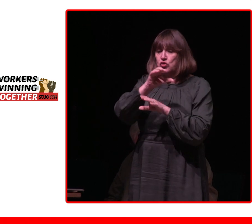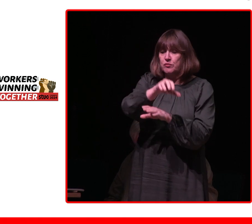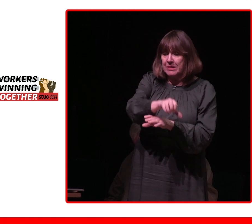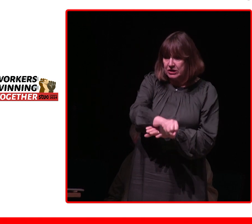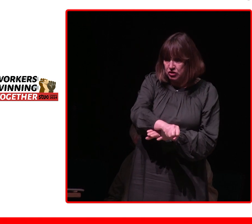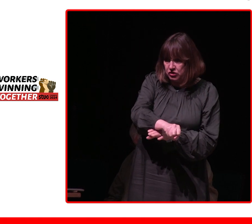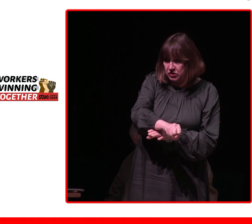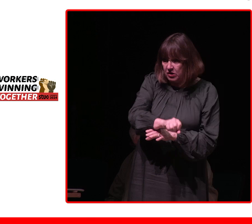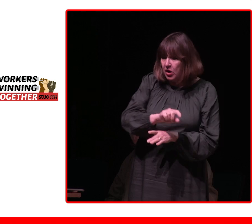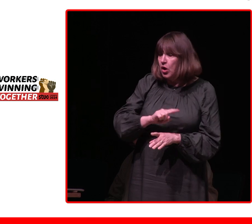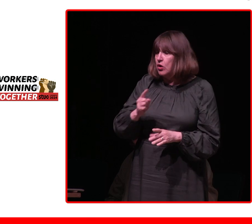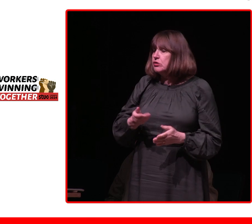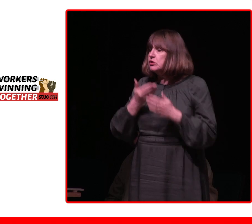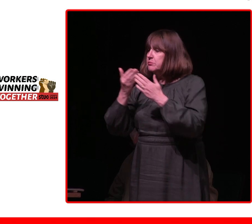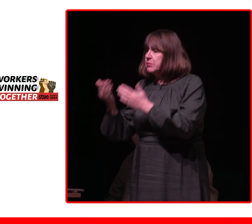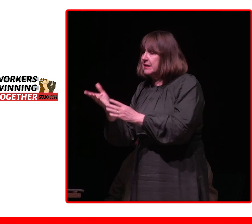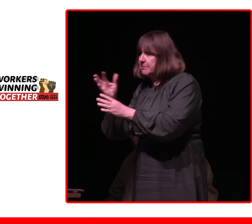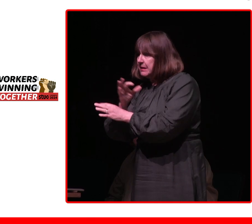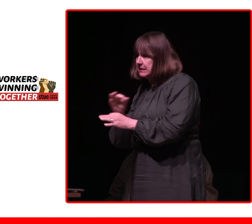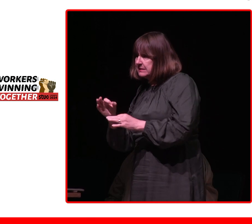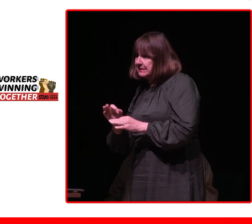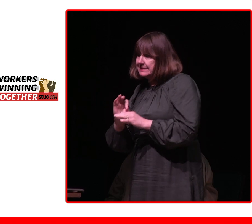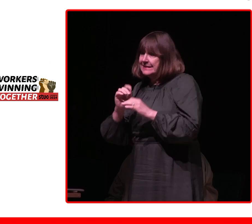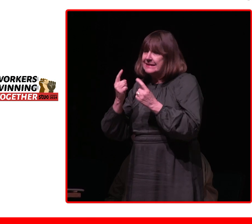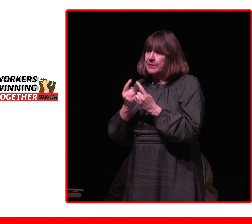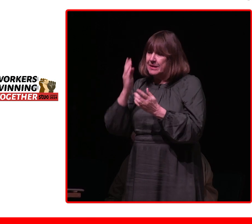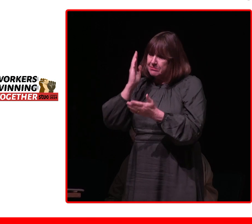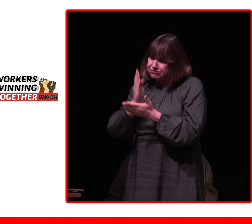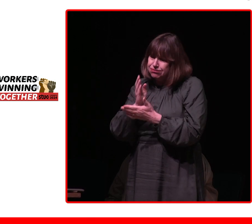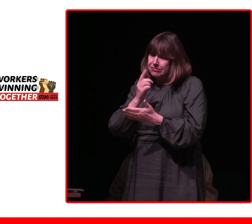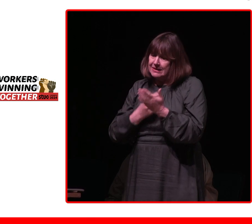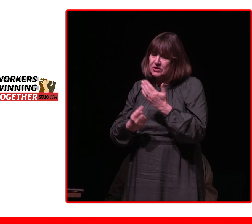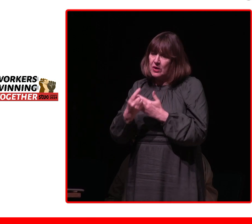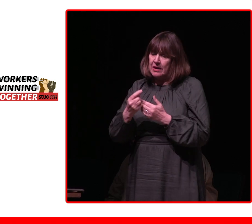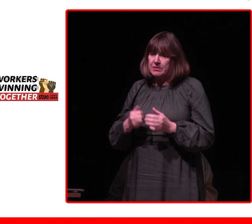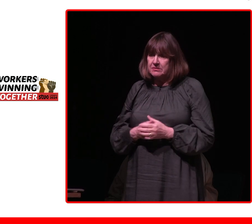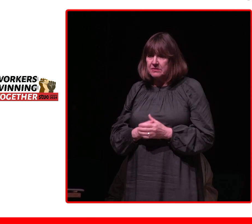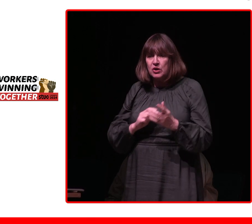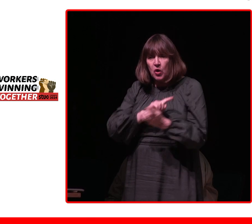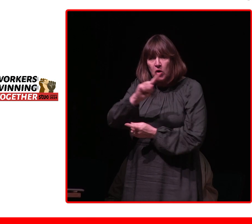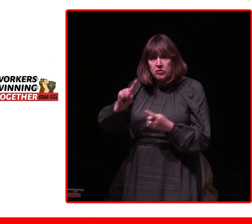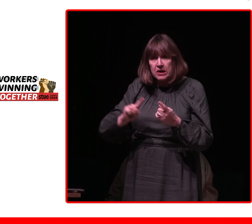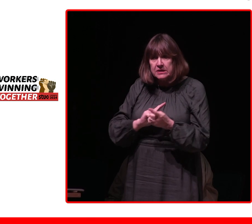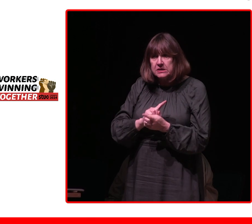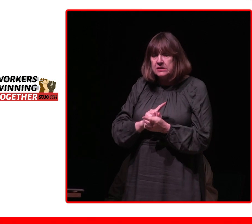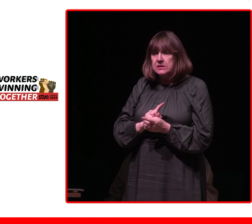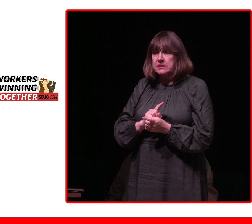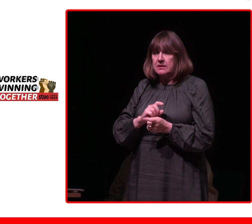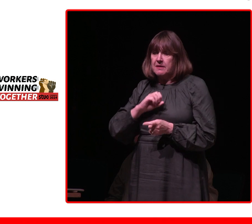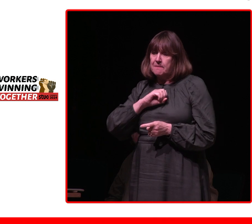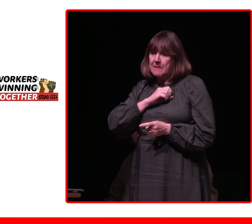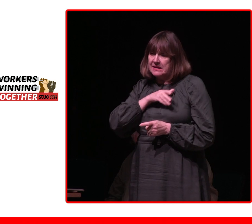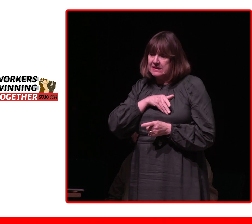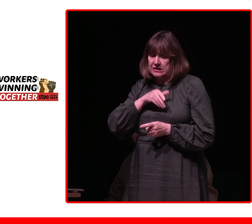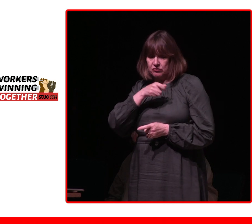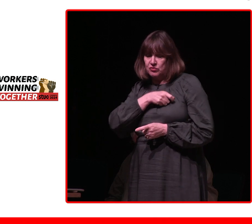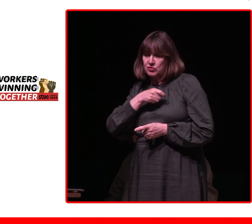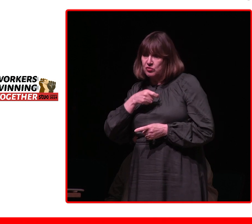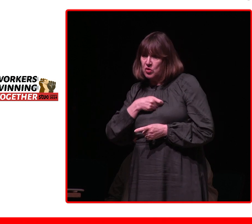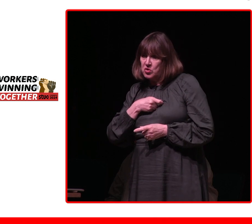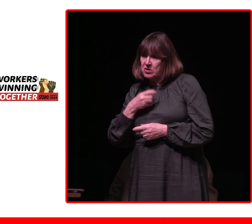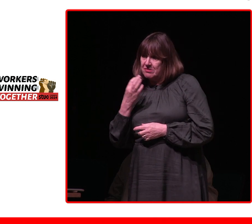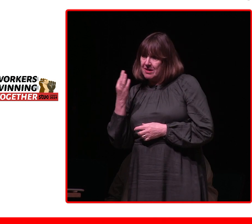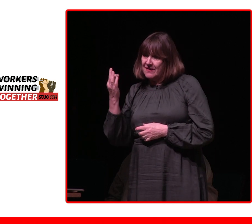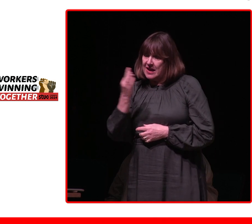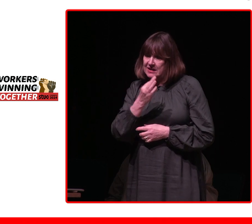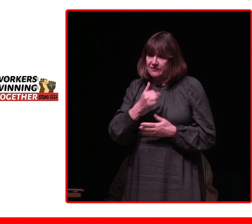peace. Something must be done, and something must be done now. Congress, Palestinian trade unions have sent our calls for